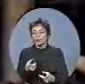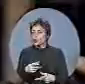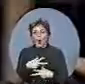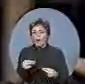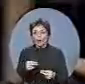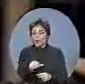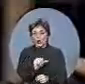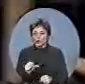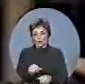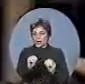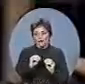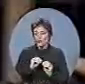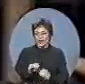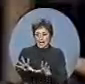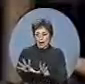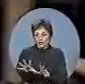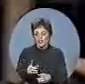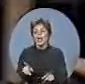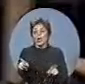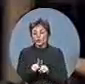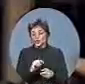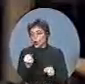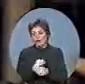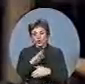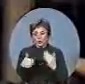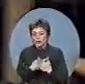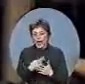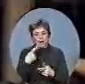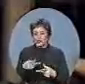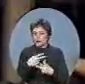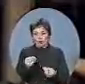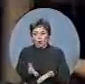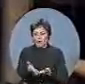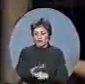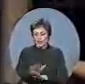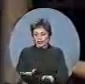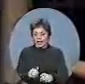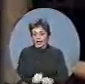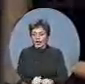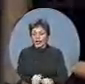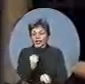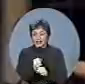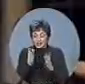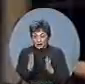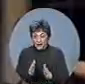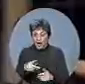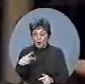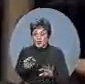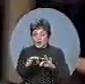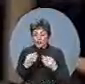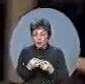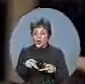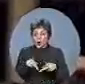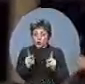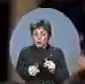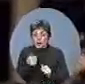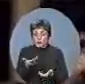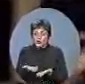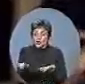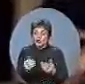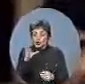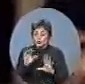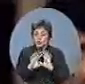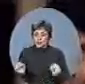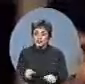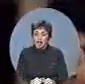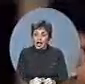clear. Not only will we not help you, but we will do our utmost to avoid helping you. The workers and their families deserve